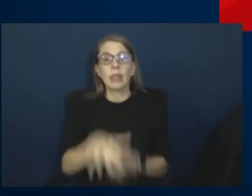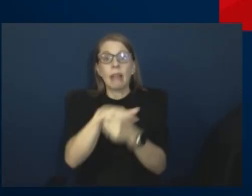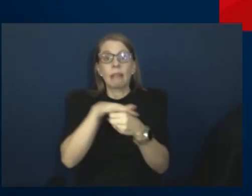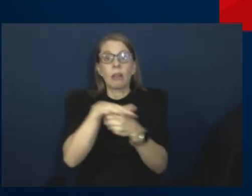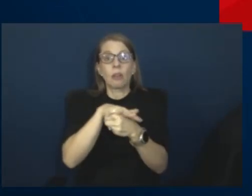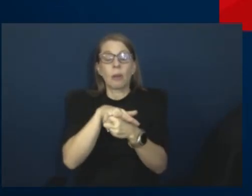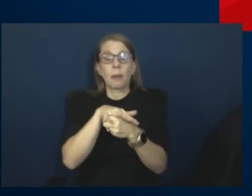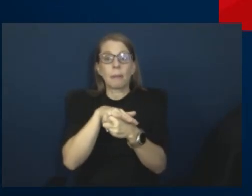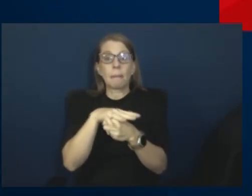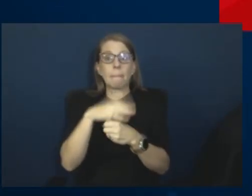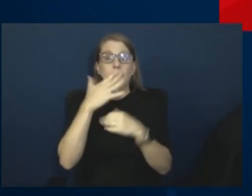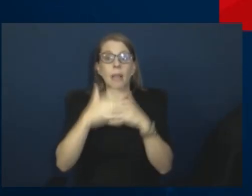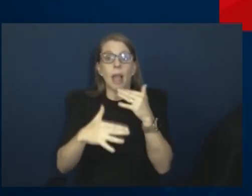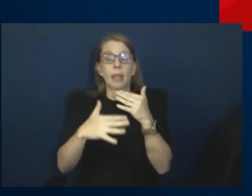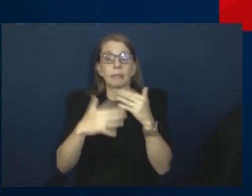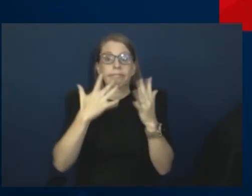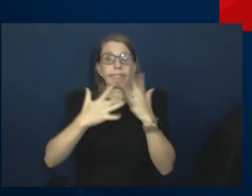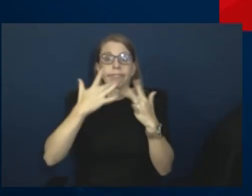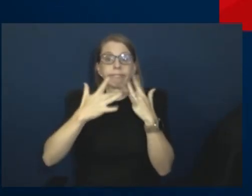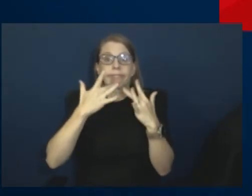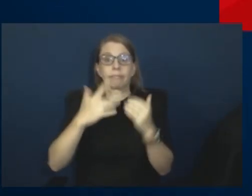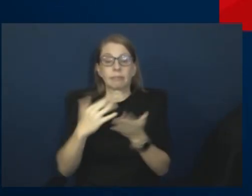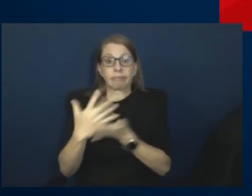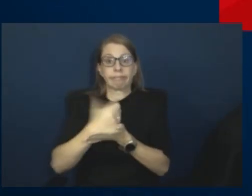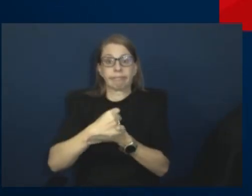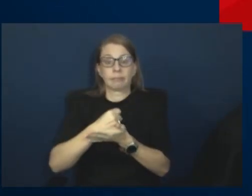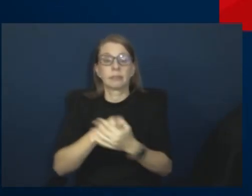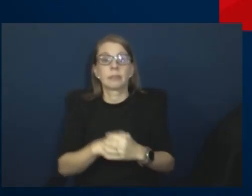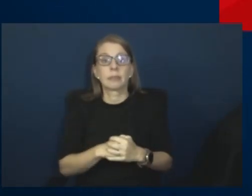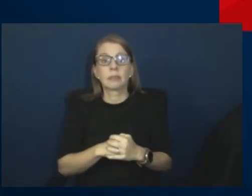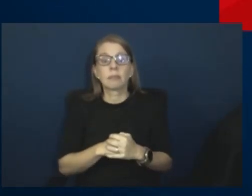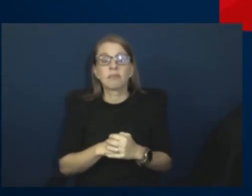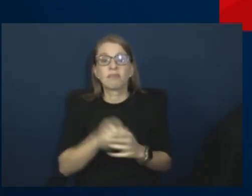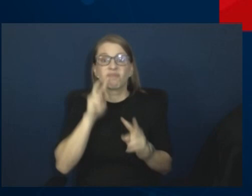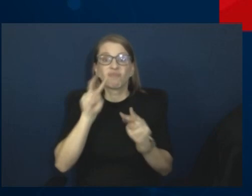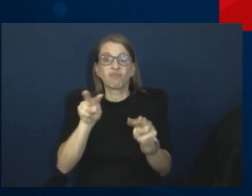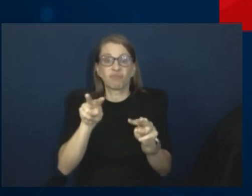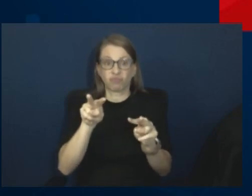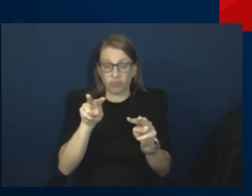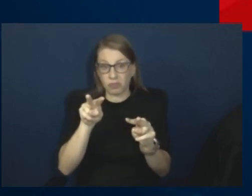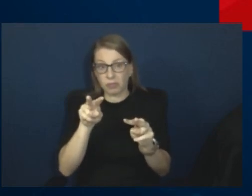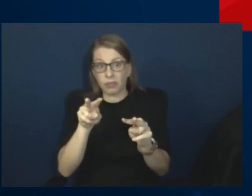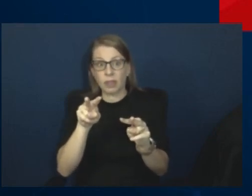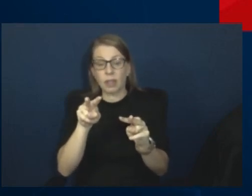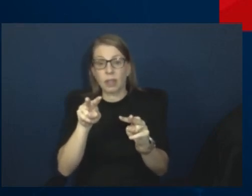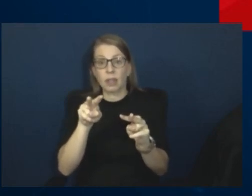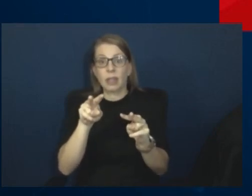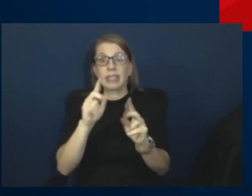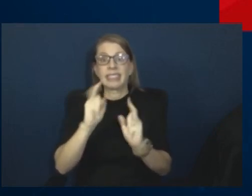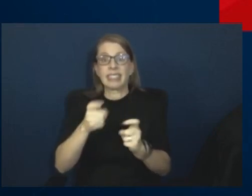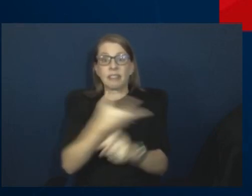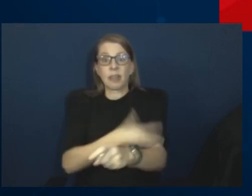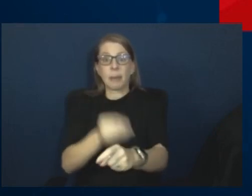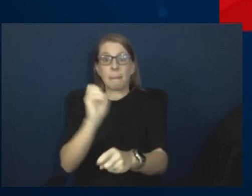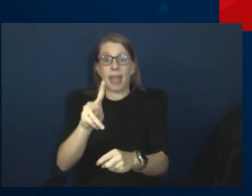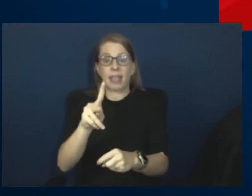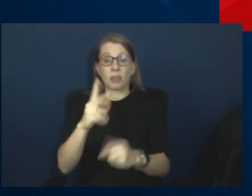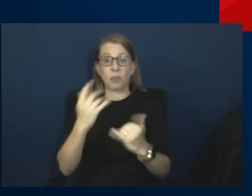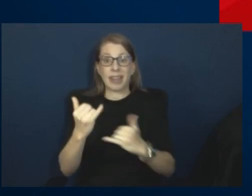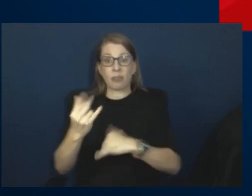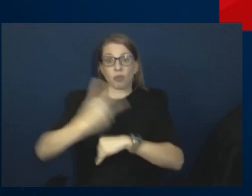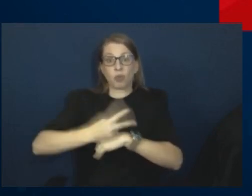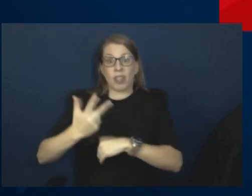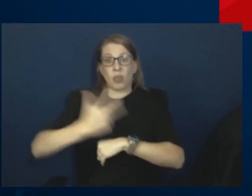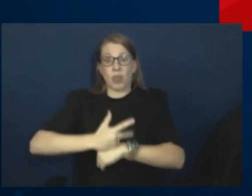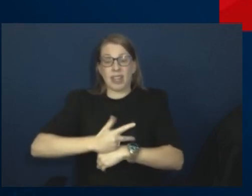low. We've been talking about this, so take a look at this and see if you can give back. Right now, there is a 2 to 3 day supply. That's considered low.